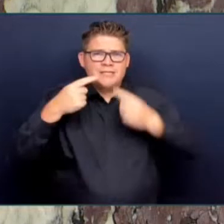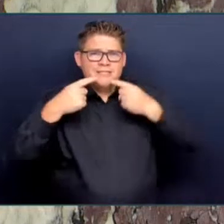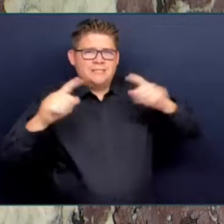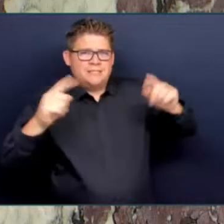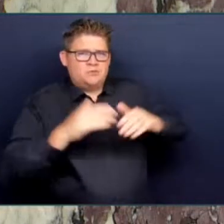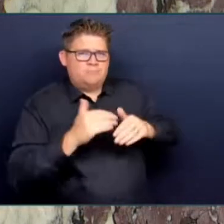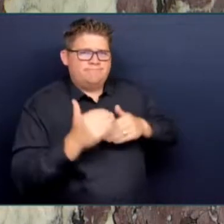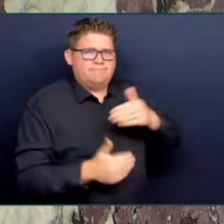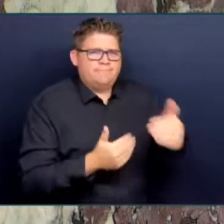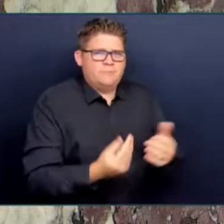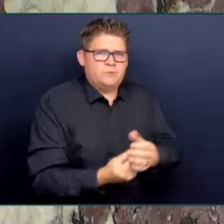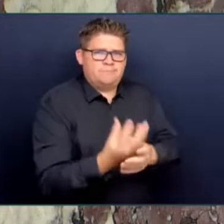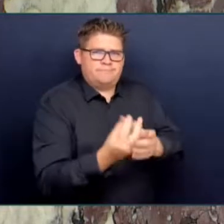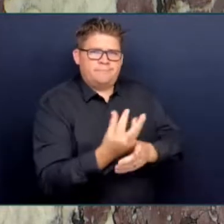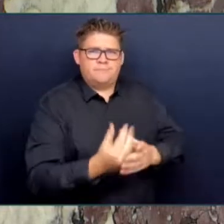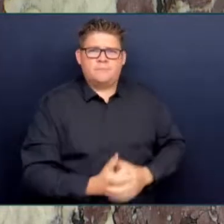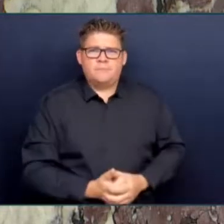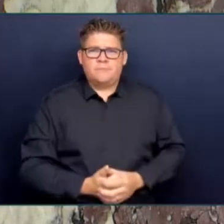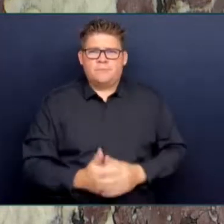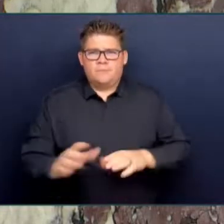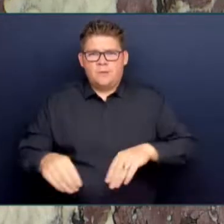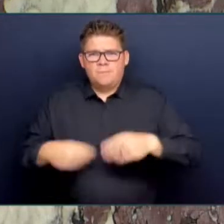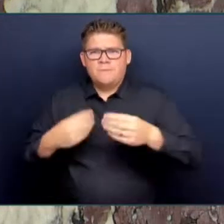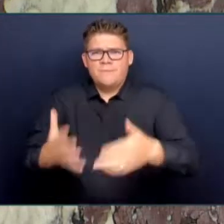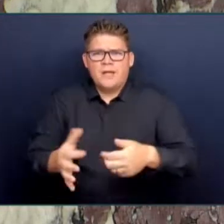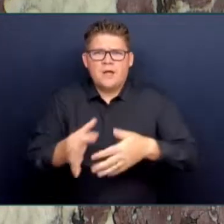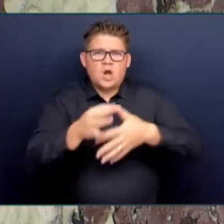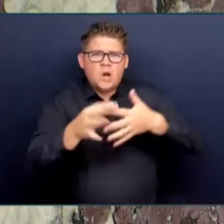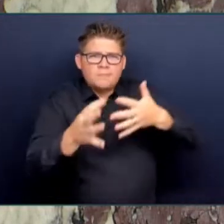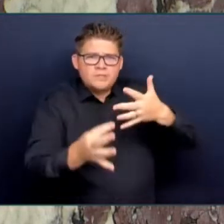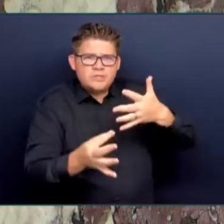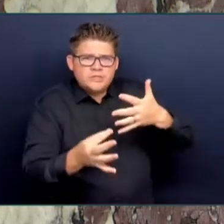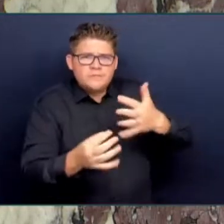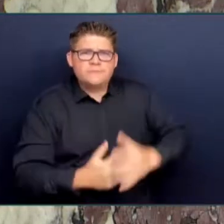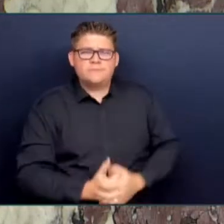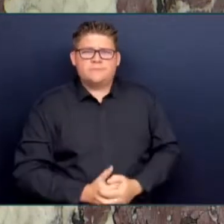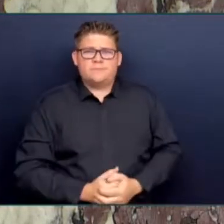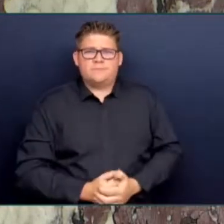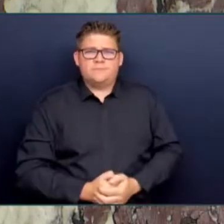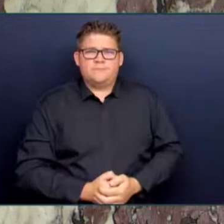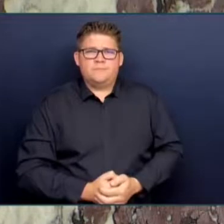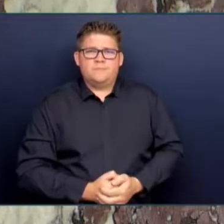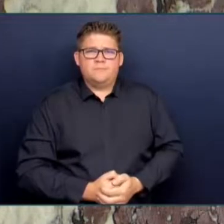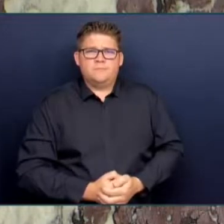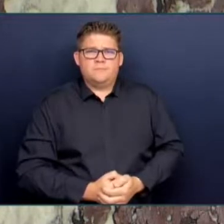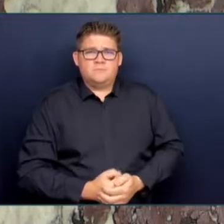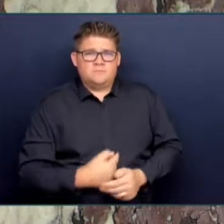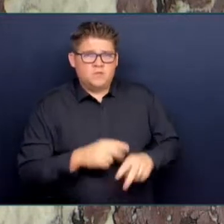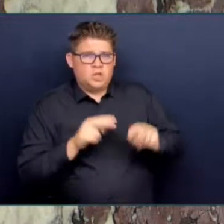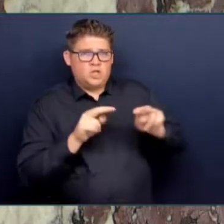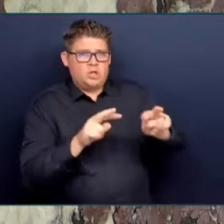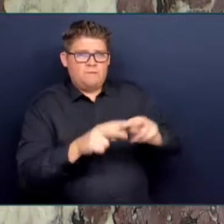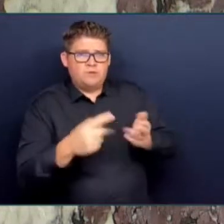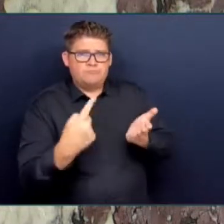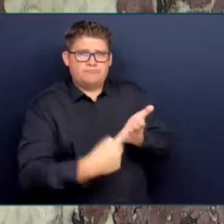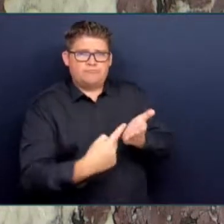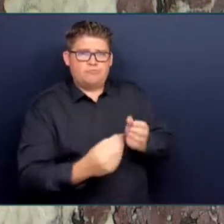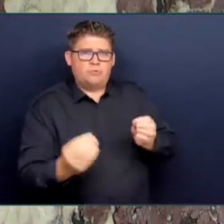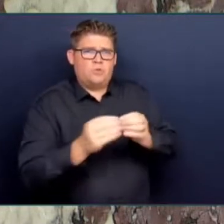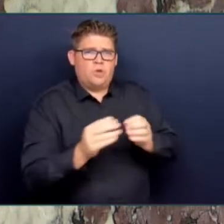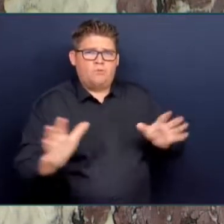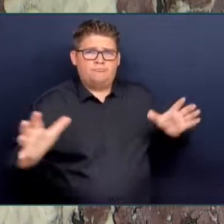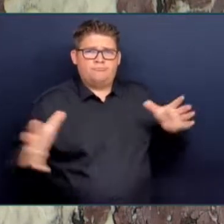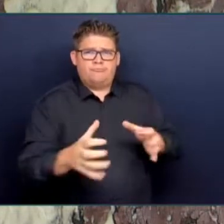when they're fighting the issues of climate change. I look forward to discussing some of those initiatives with the member later next